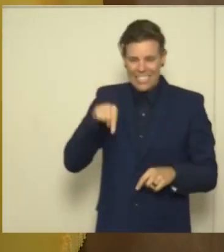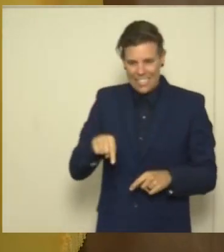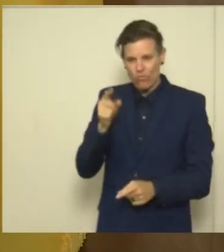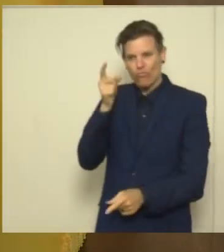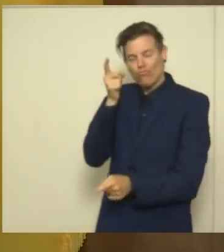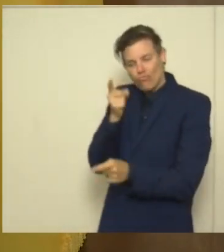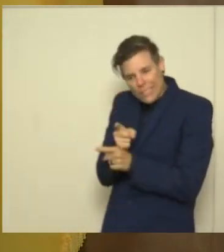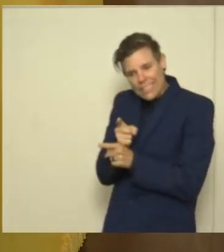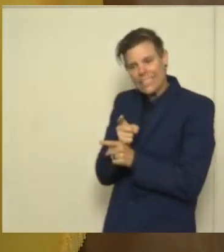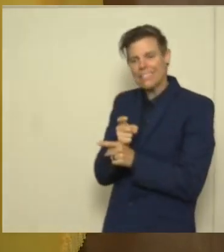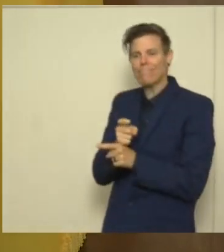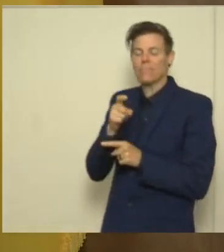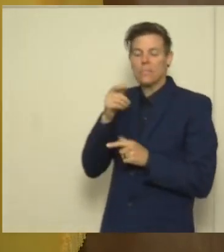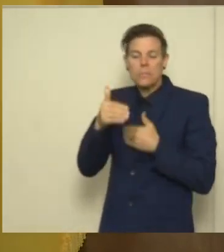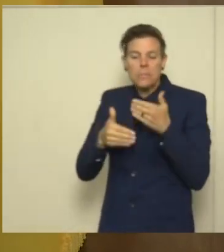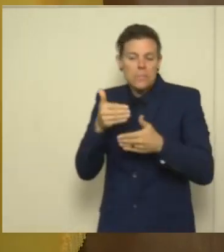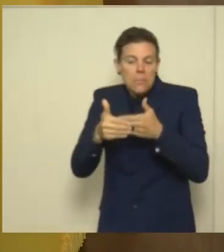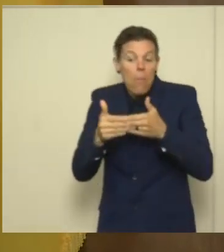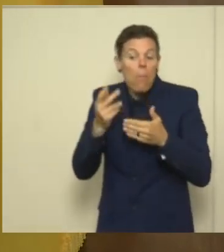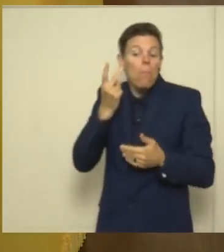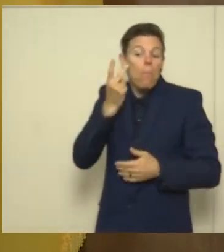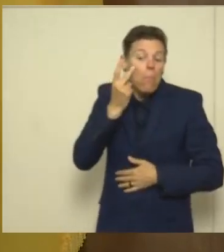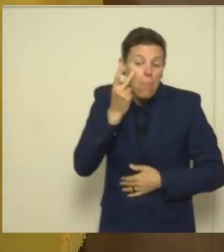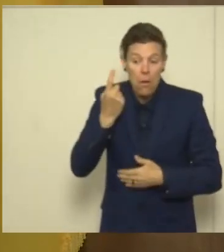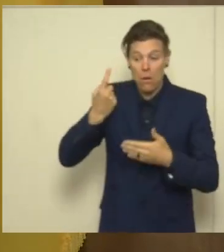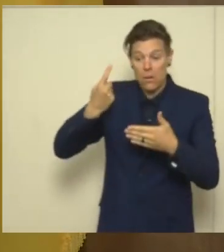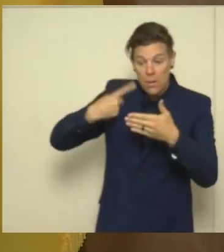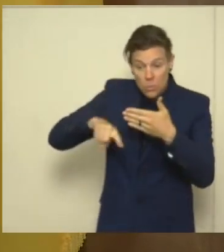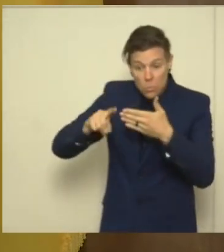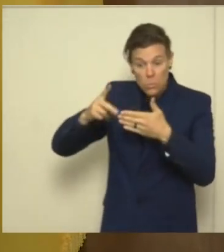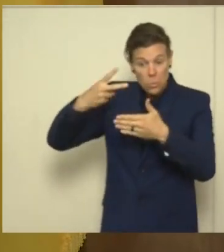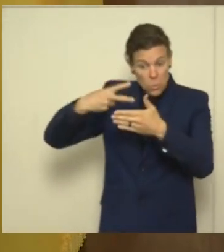crossed. It's like the indoor dining